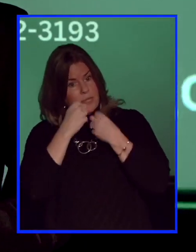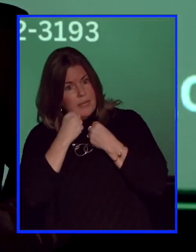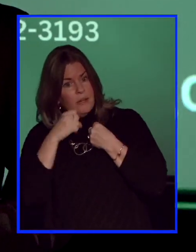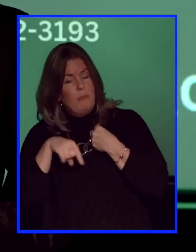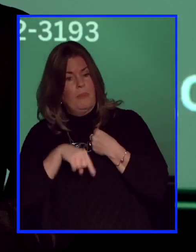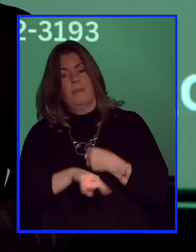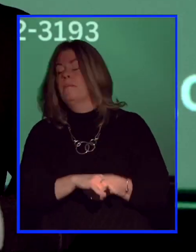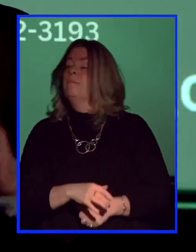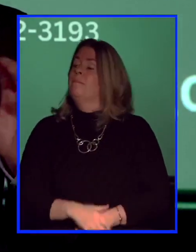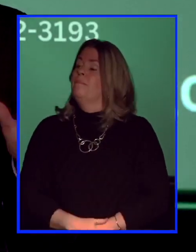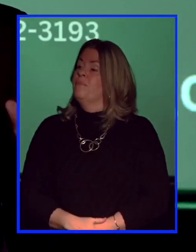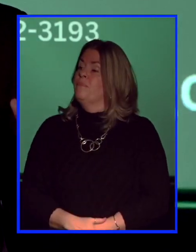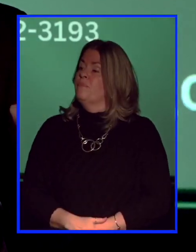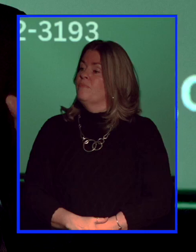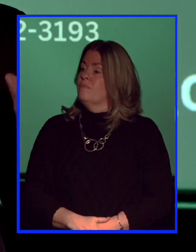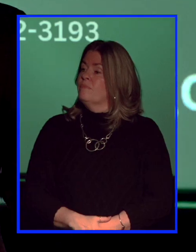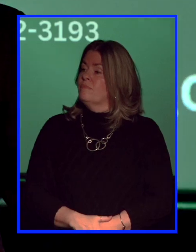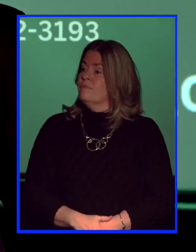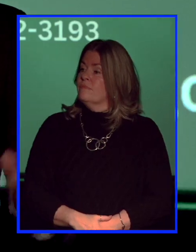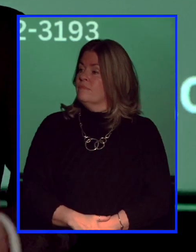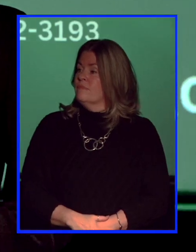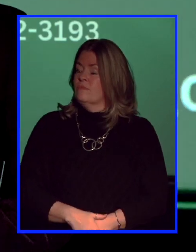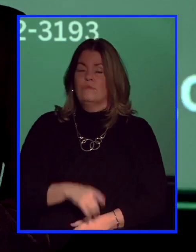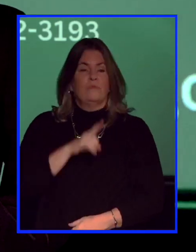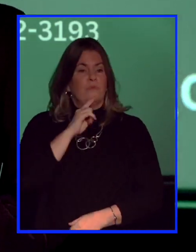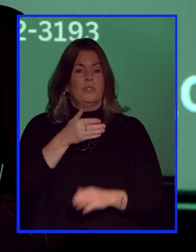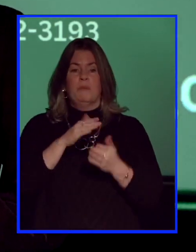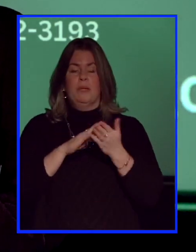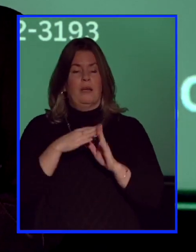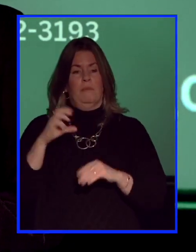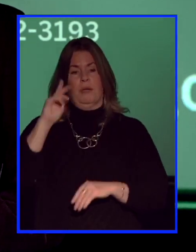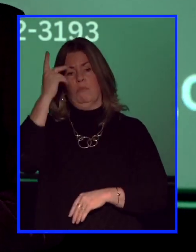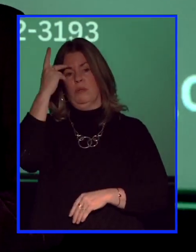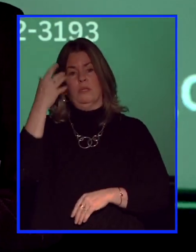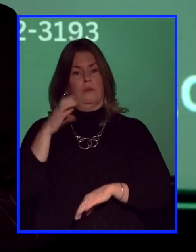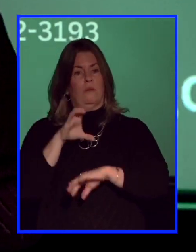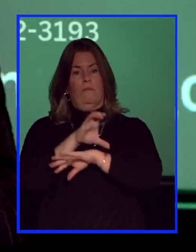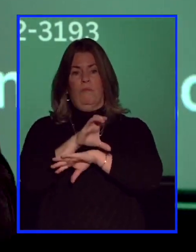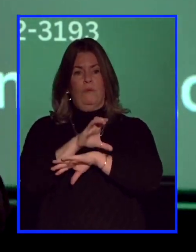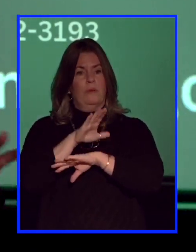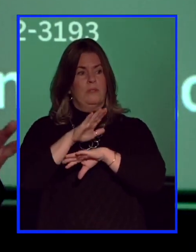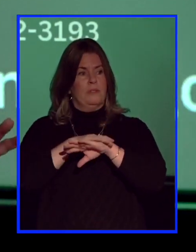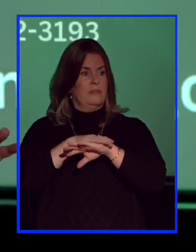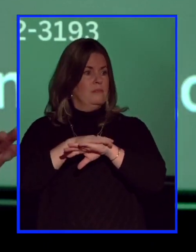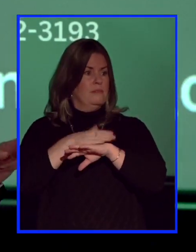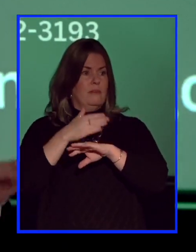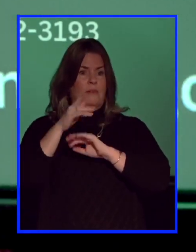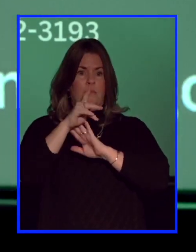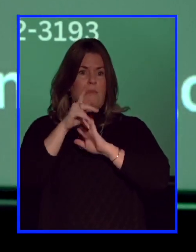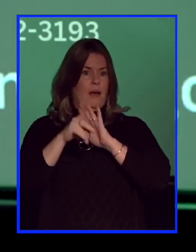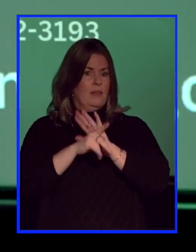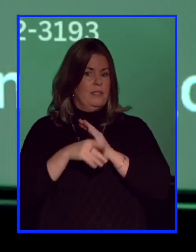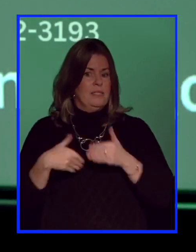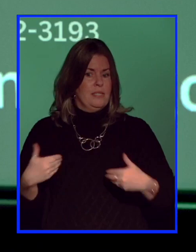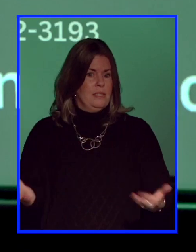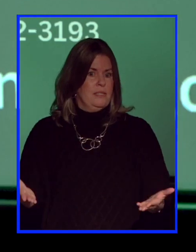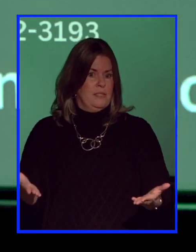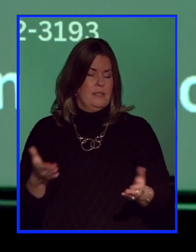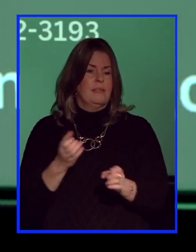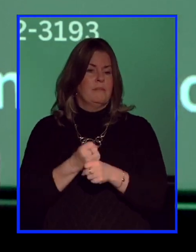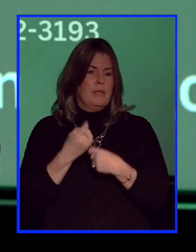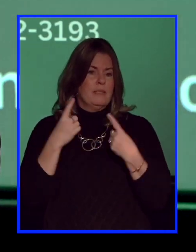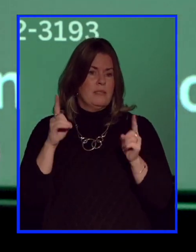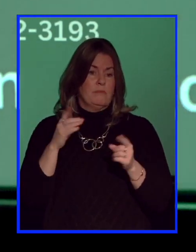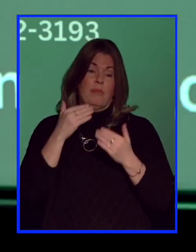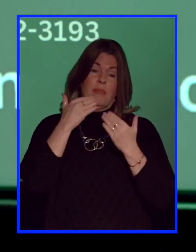employees. And are really becoming a political force on behalf of policies that make those things accessible. But